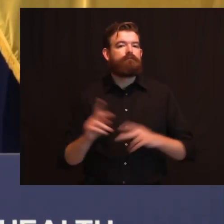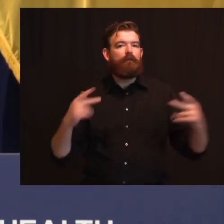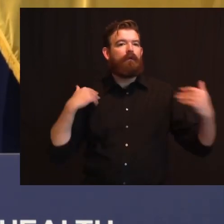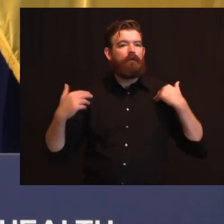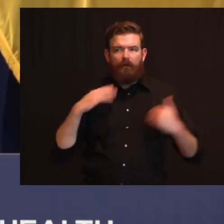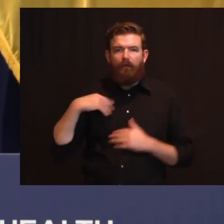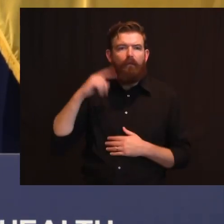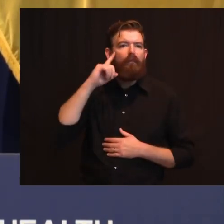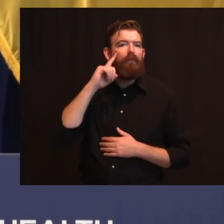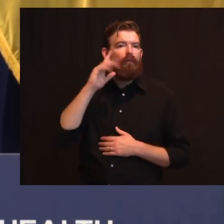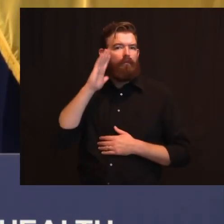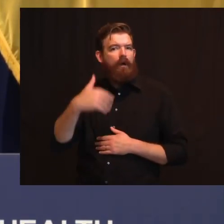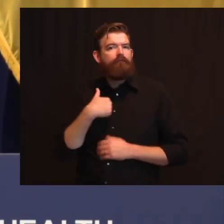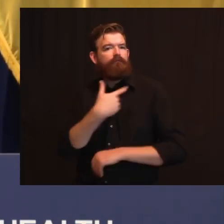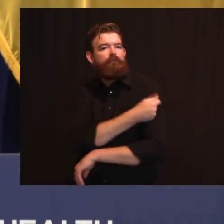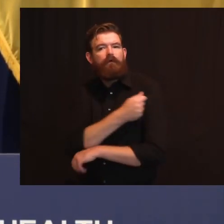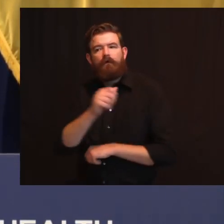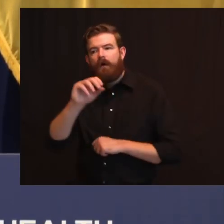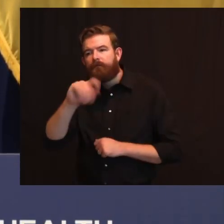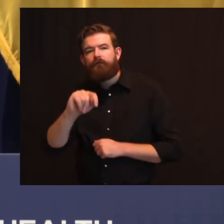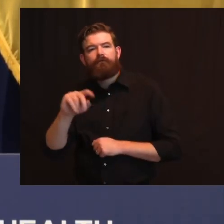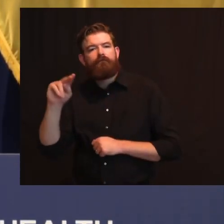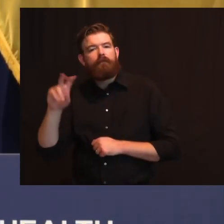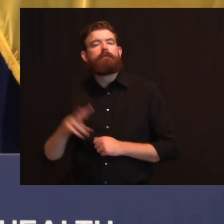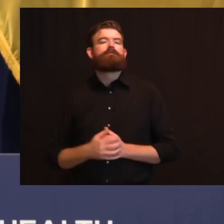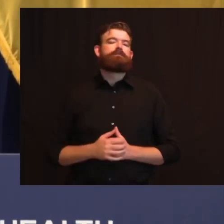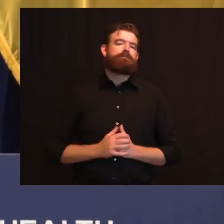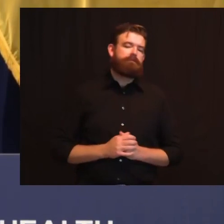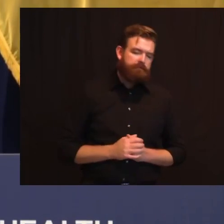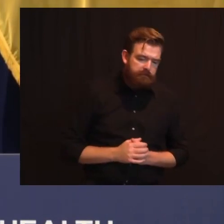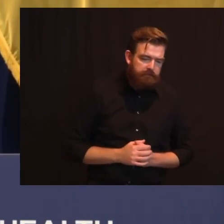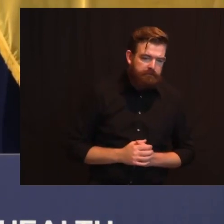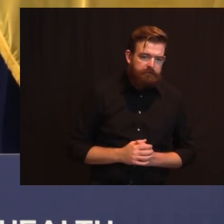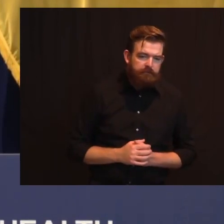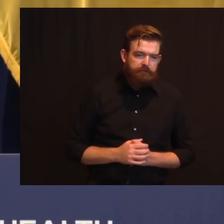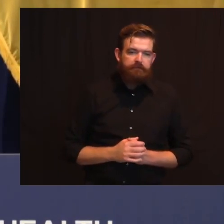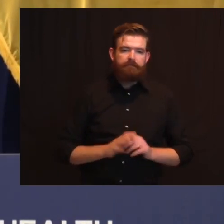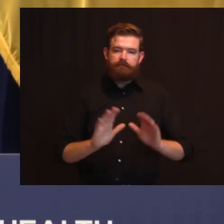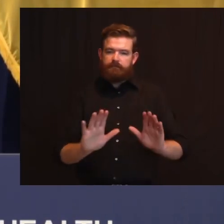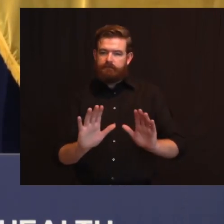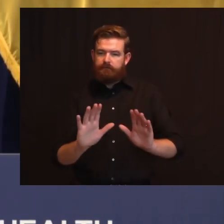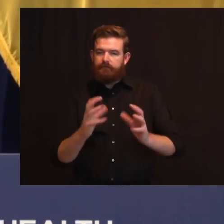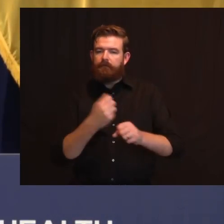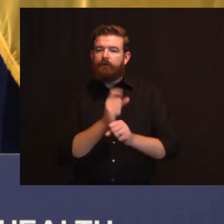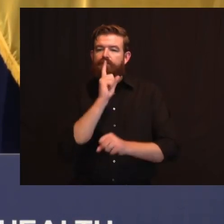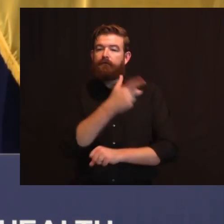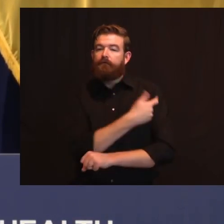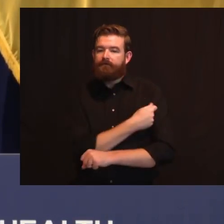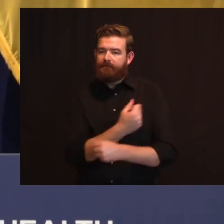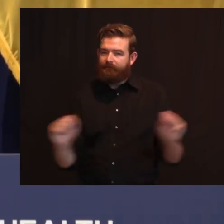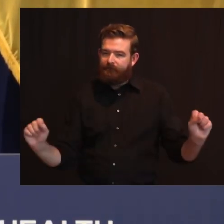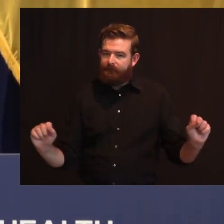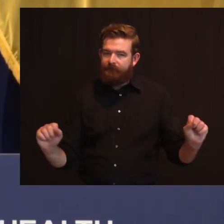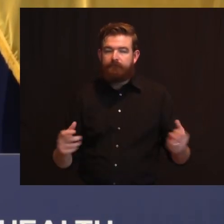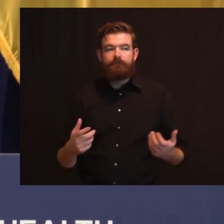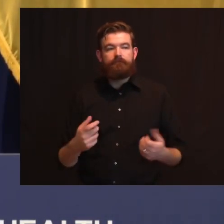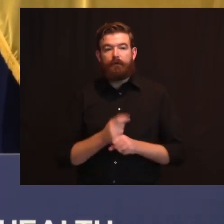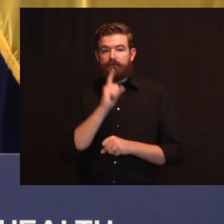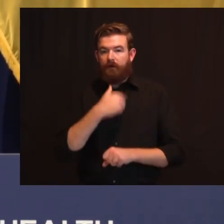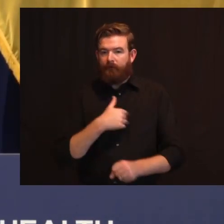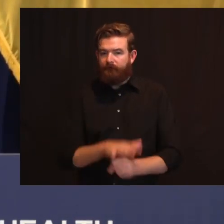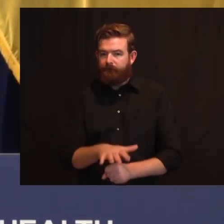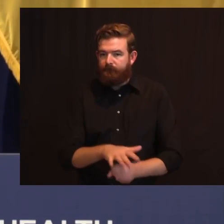October, early November. I've said, at least assuming they're safe, efficacious, scalable, we can figure out the equity of their distribution. I'll be